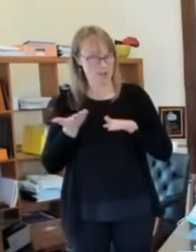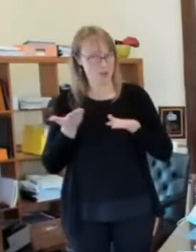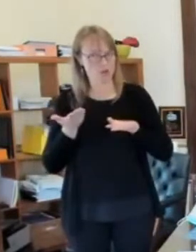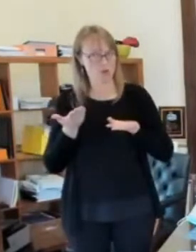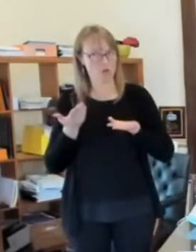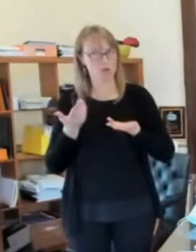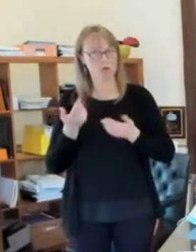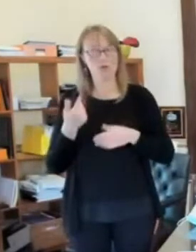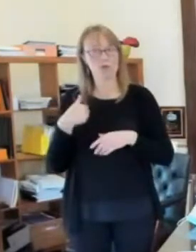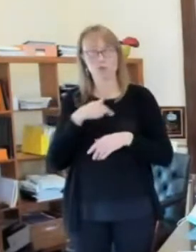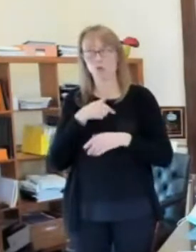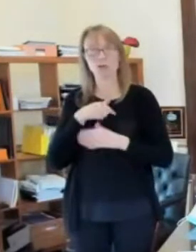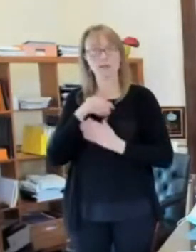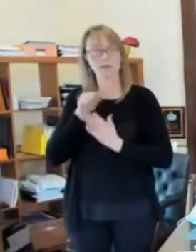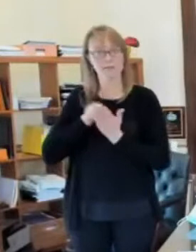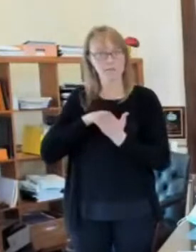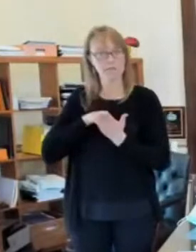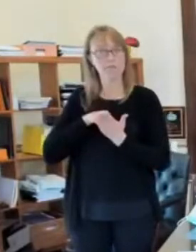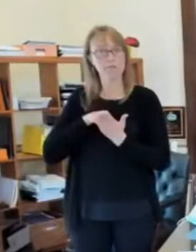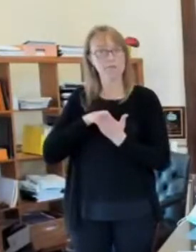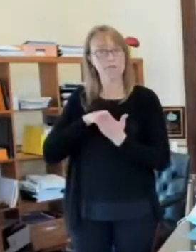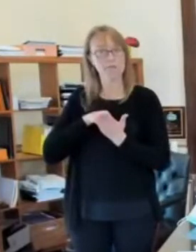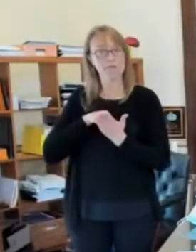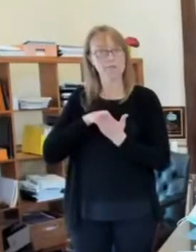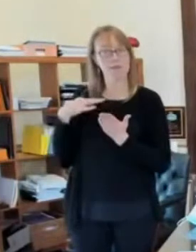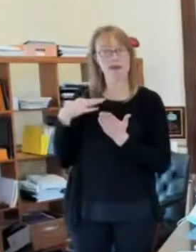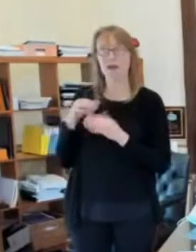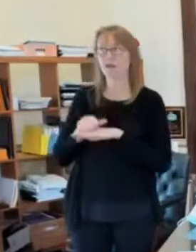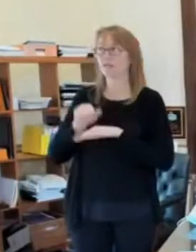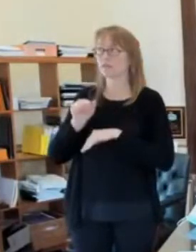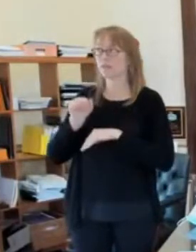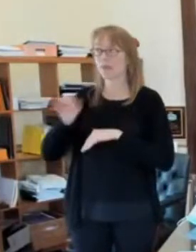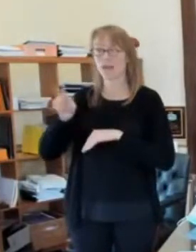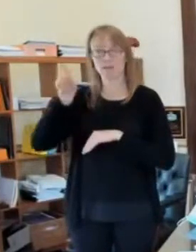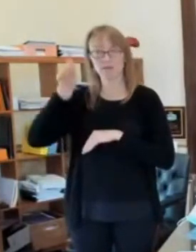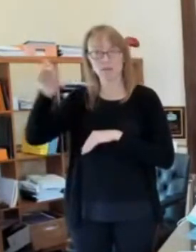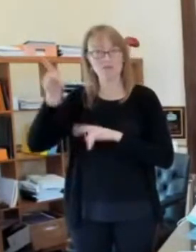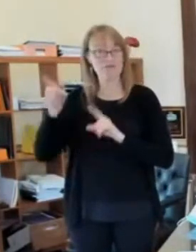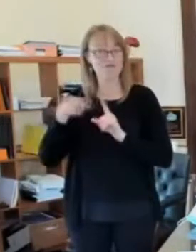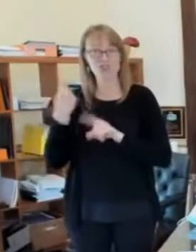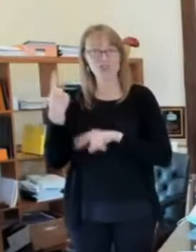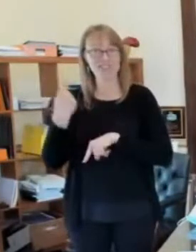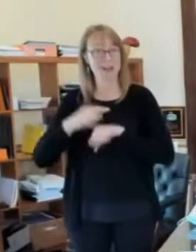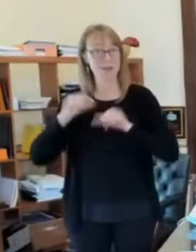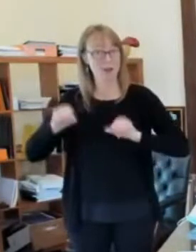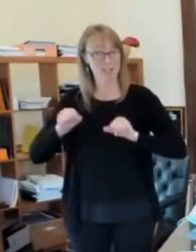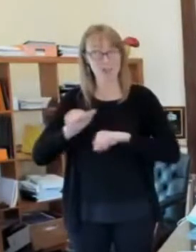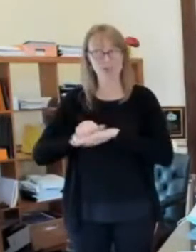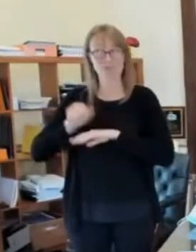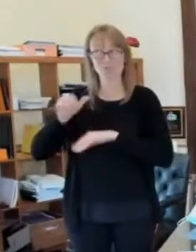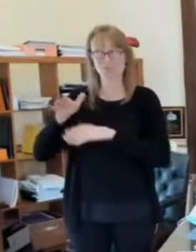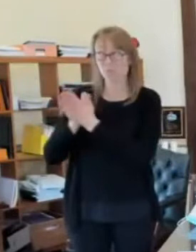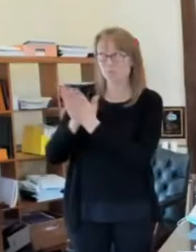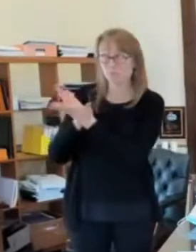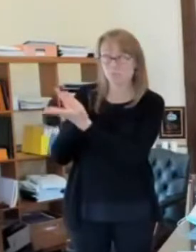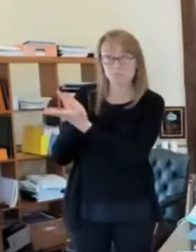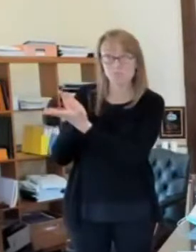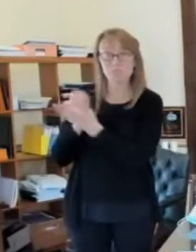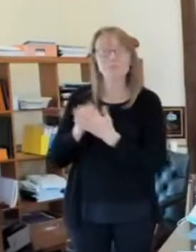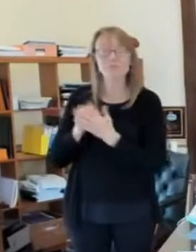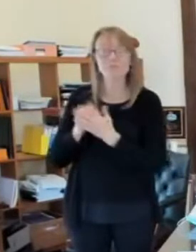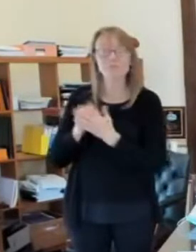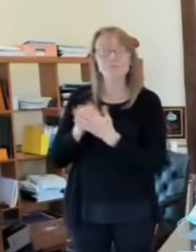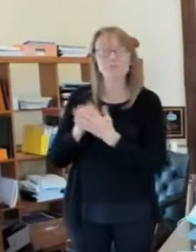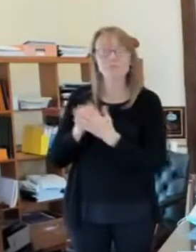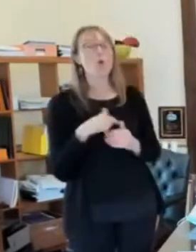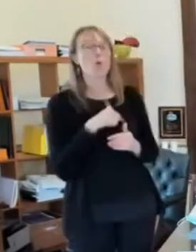on the first day that we were available to, that it was available to file. So we are expecting to get